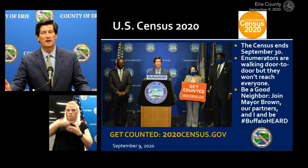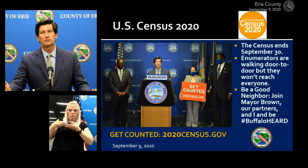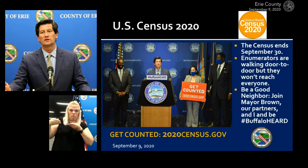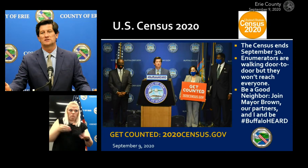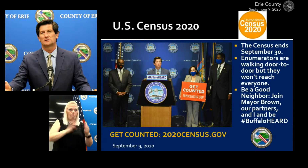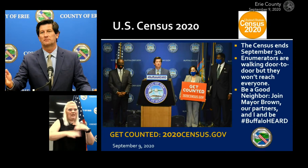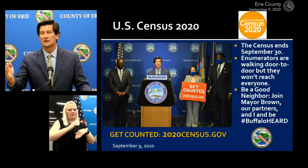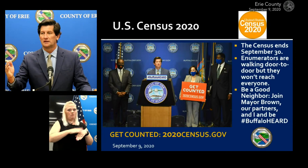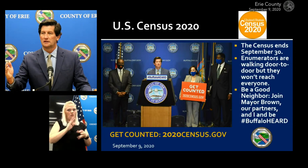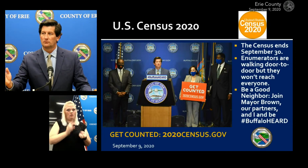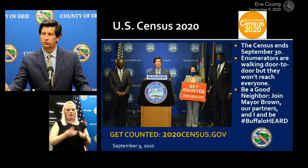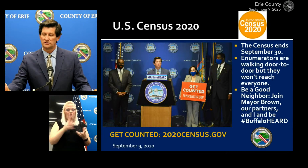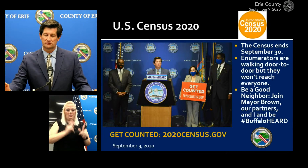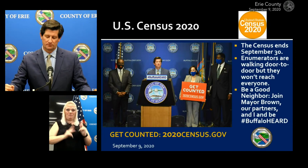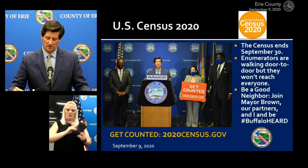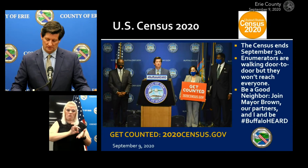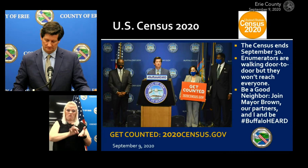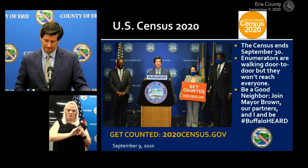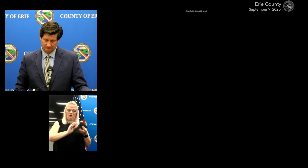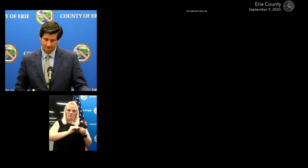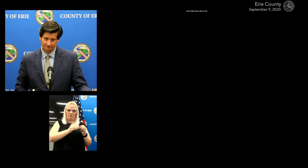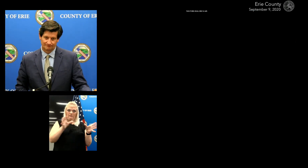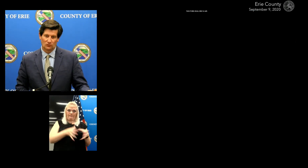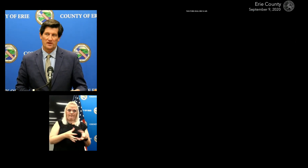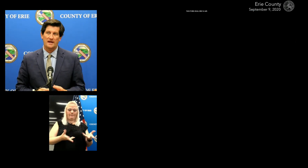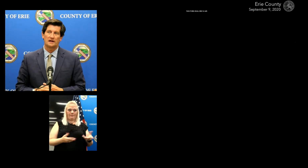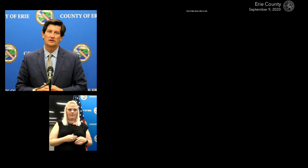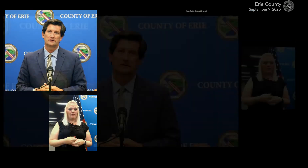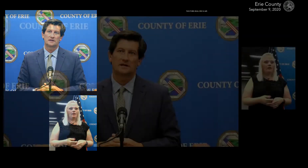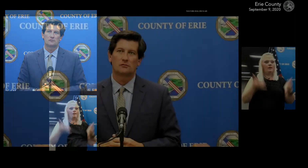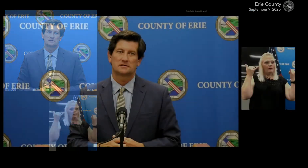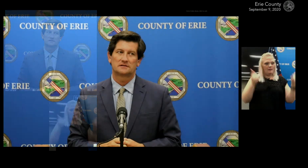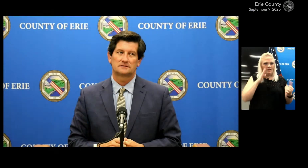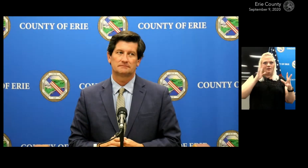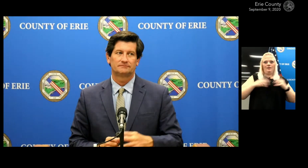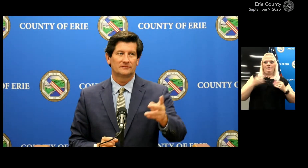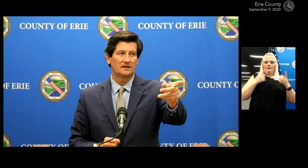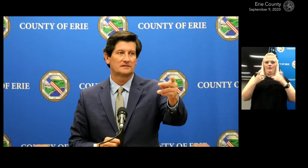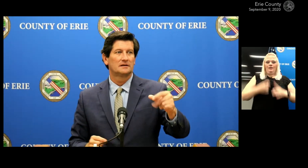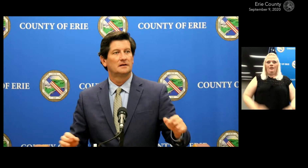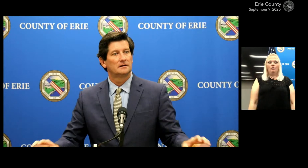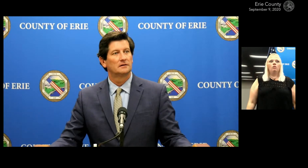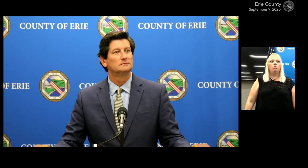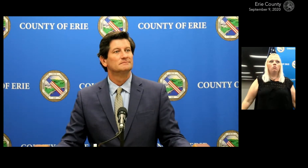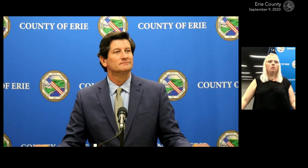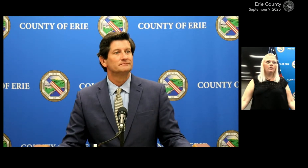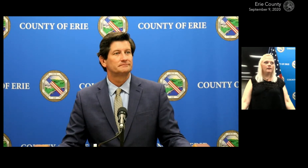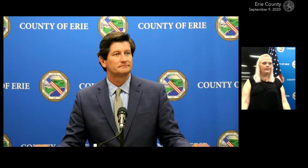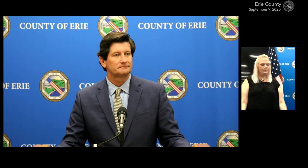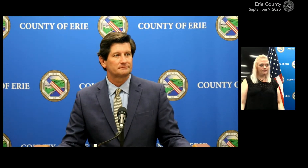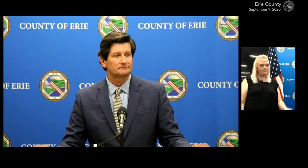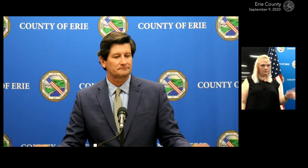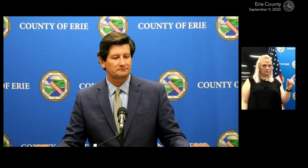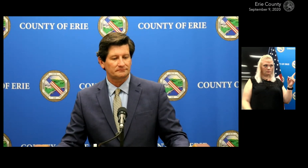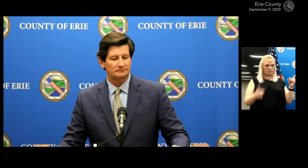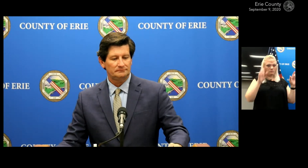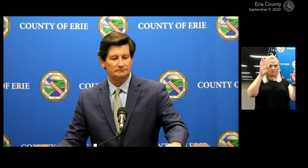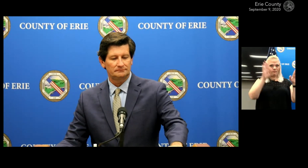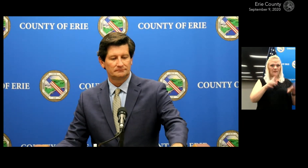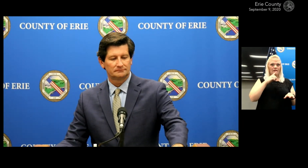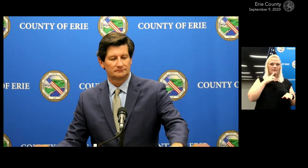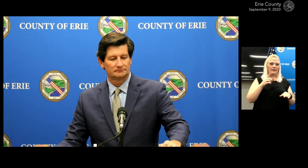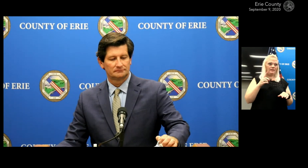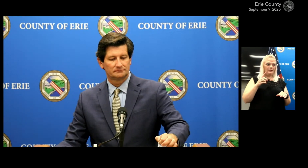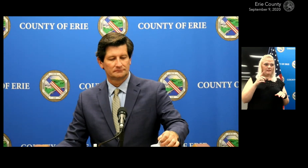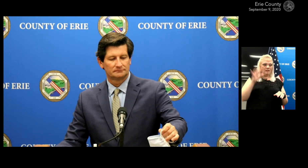our population. Please respond. With that, I'll entertain questions. Yes? Sunday Saturday is the Buffalo Bills home